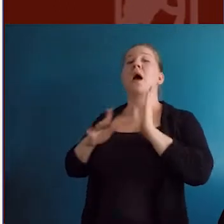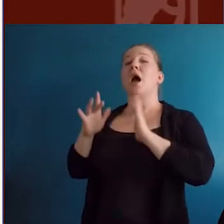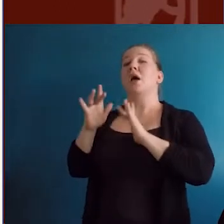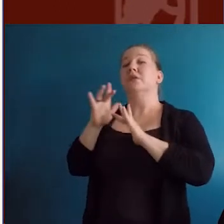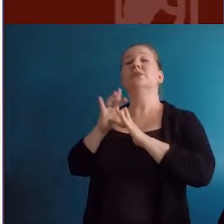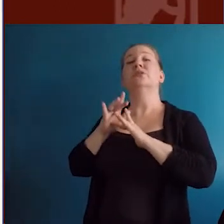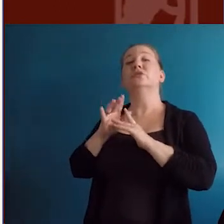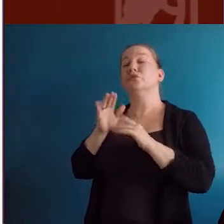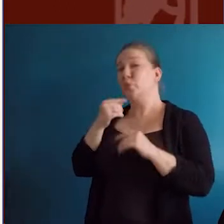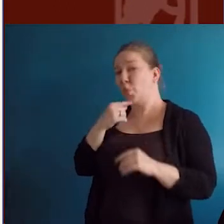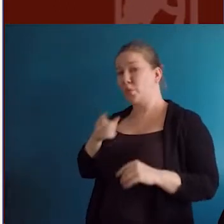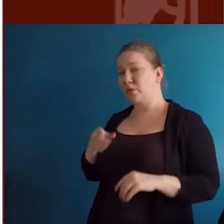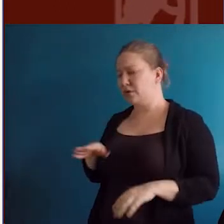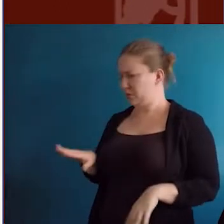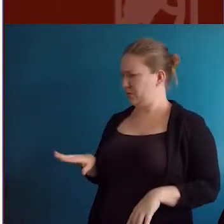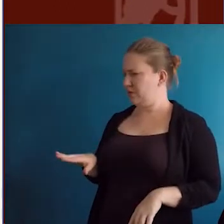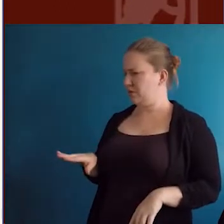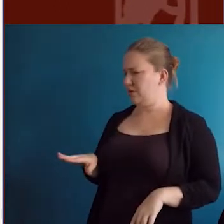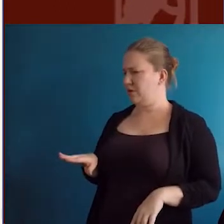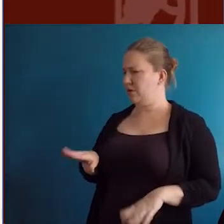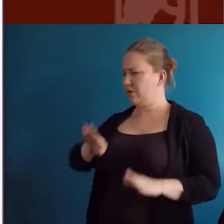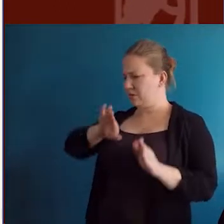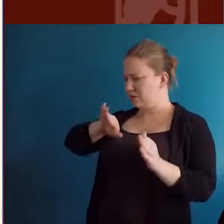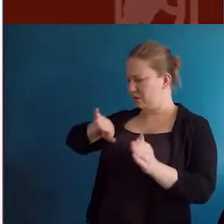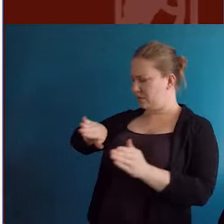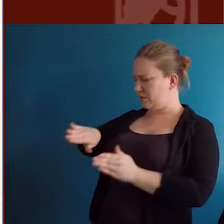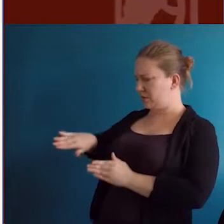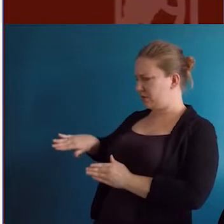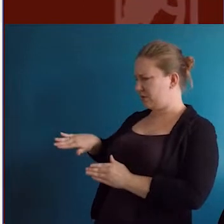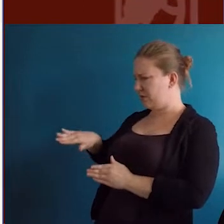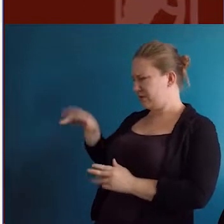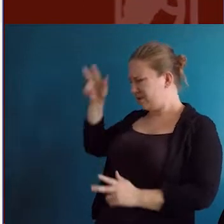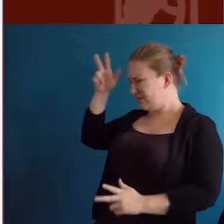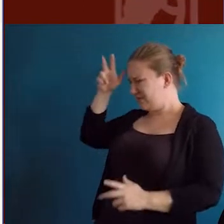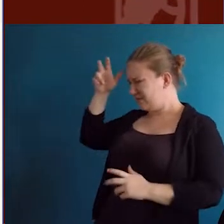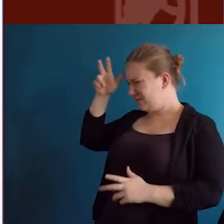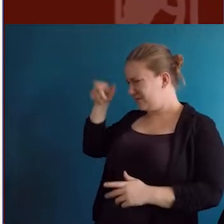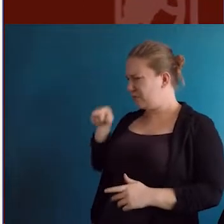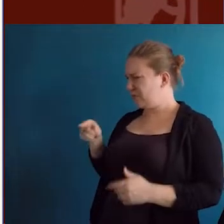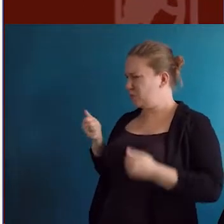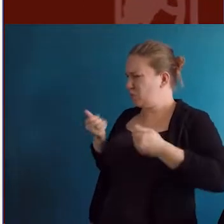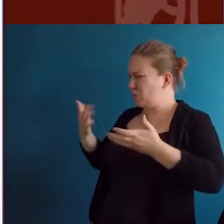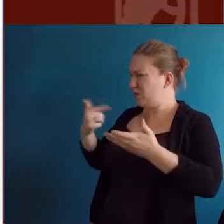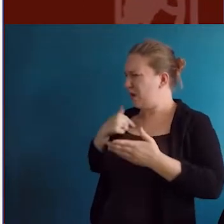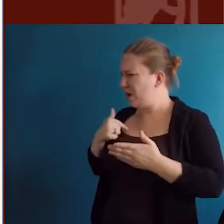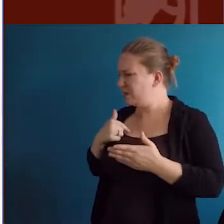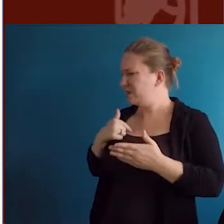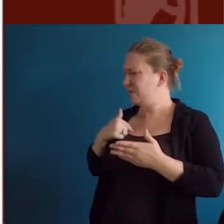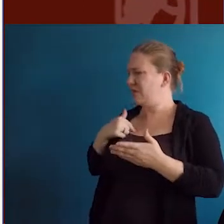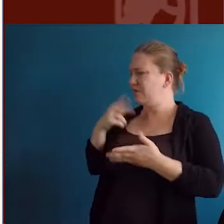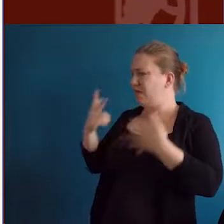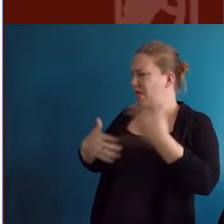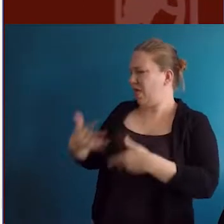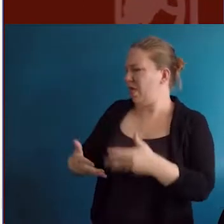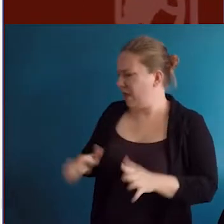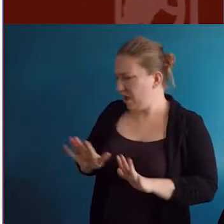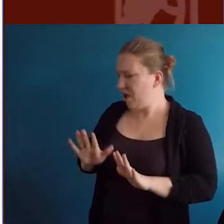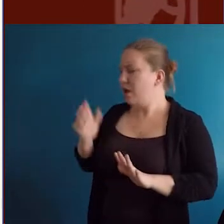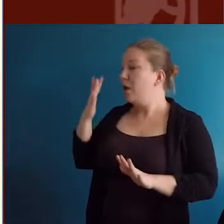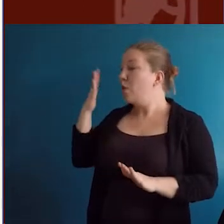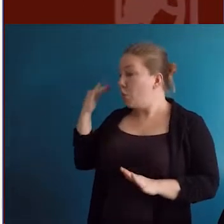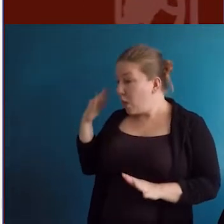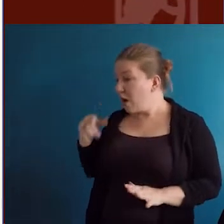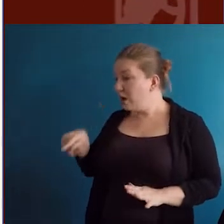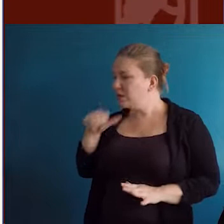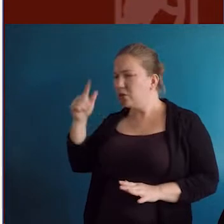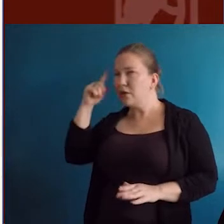But he turned and said to Peter, Get behind me, Satan. You are a stumbling block to me, for you are